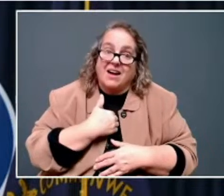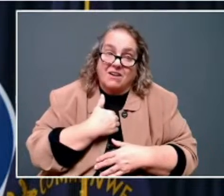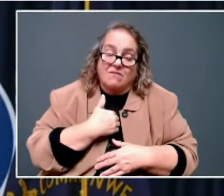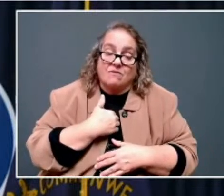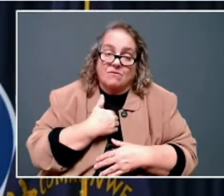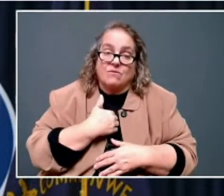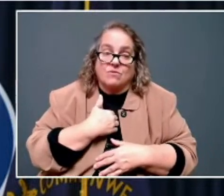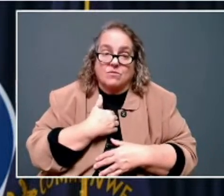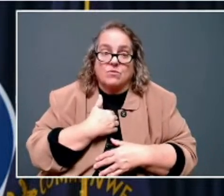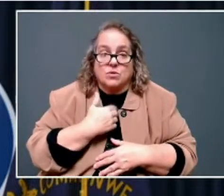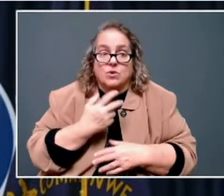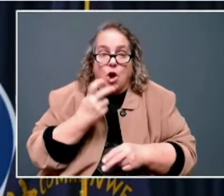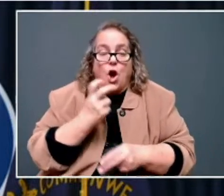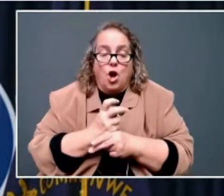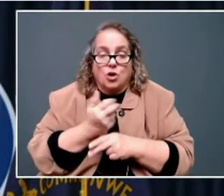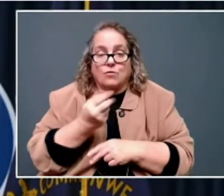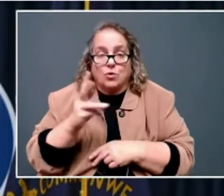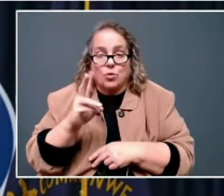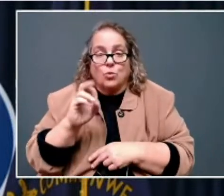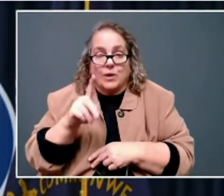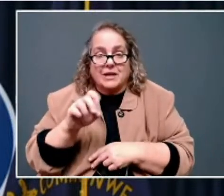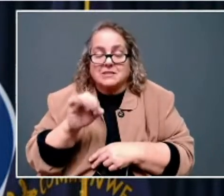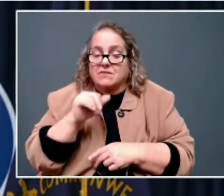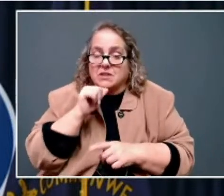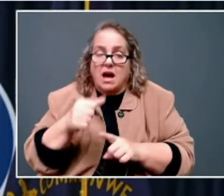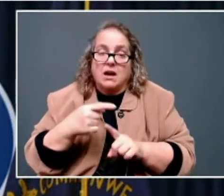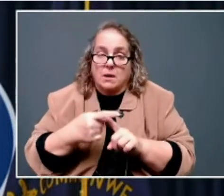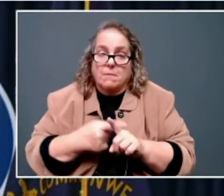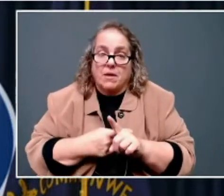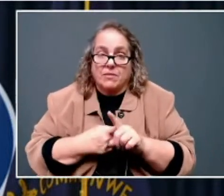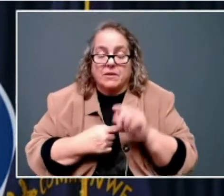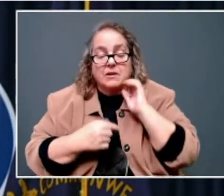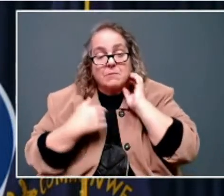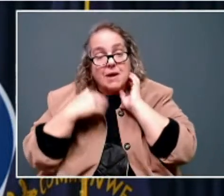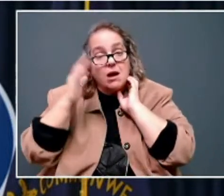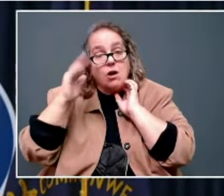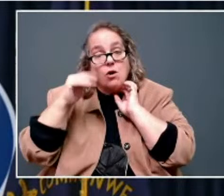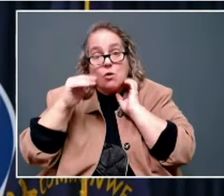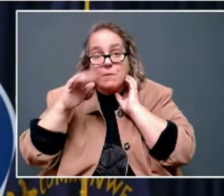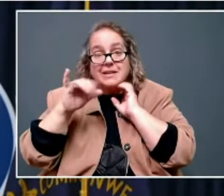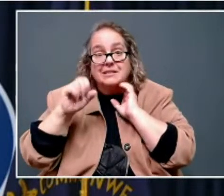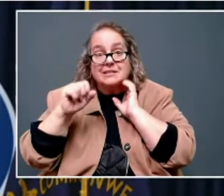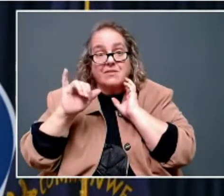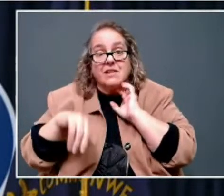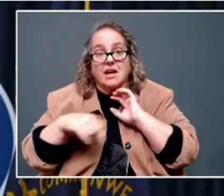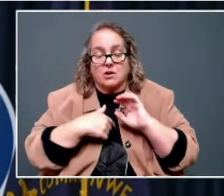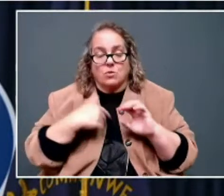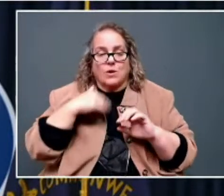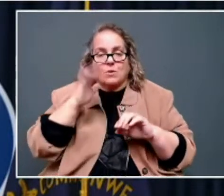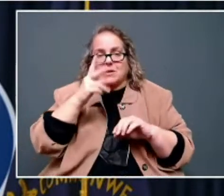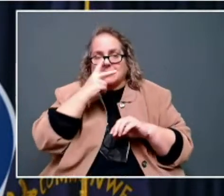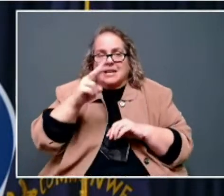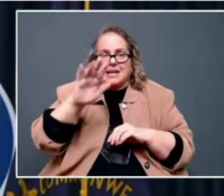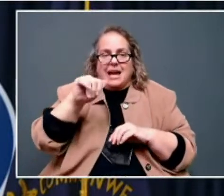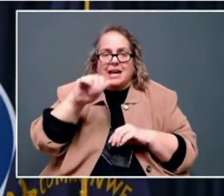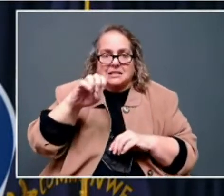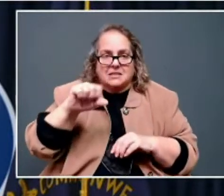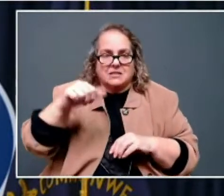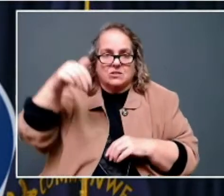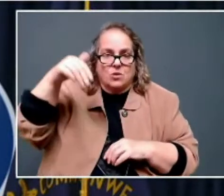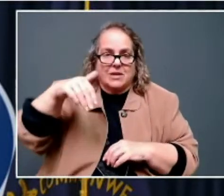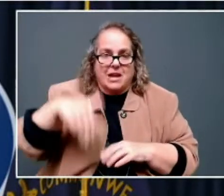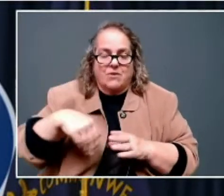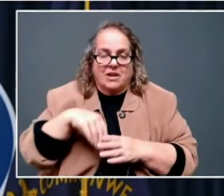of weeks, if not a month. My hope certainly is that we'll see cases going down in